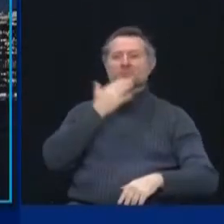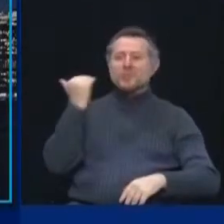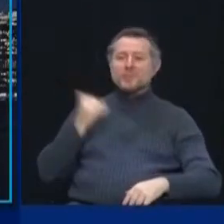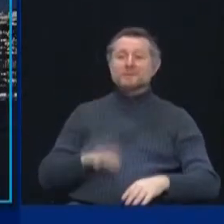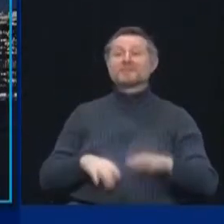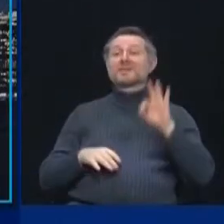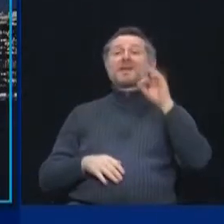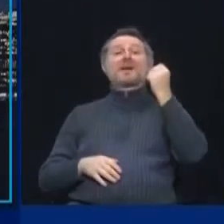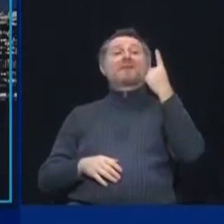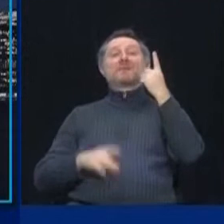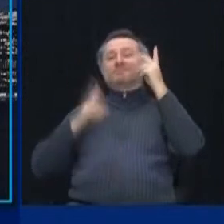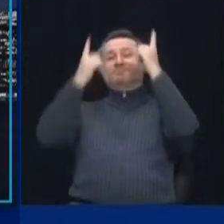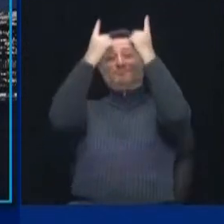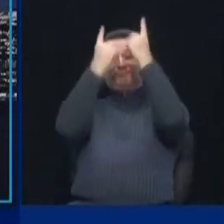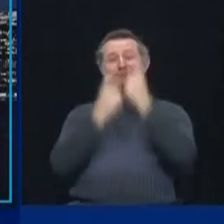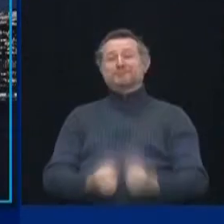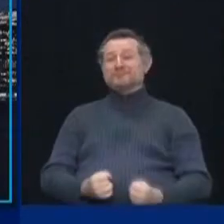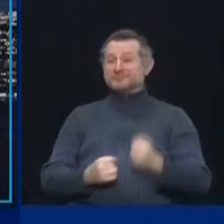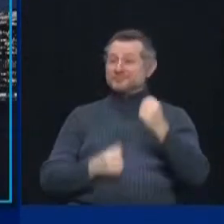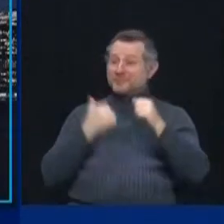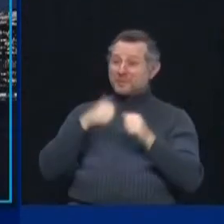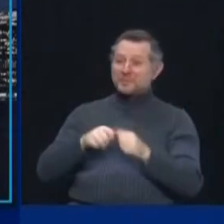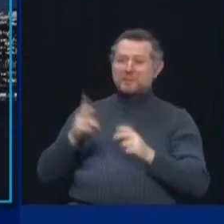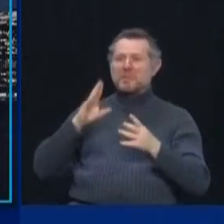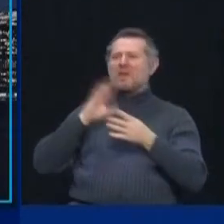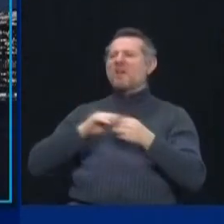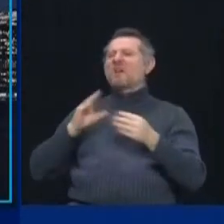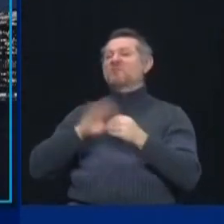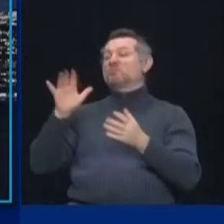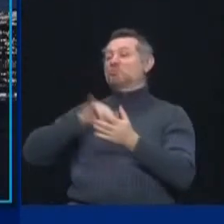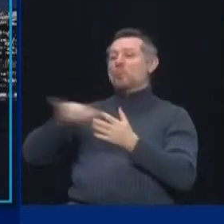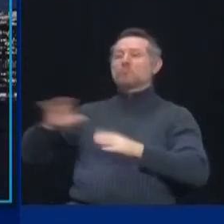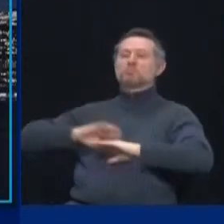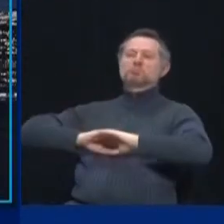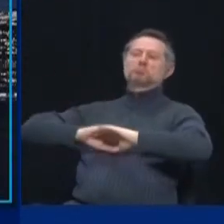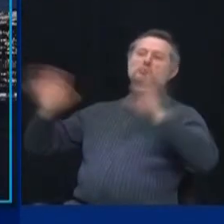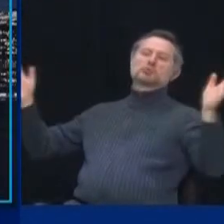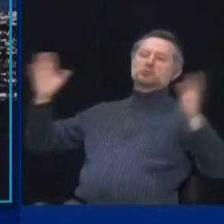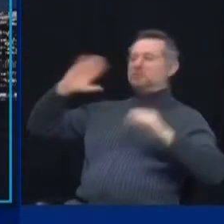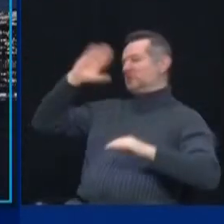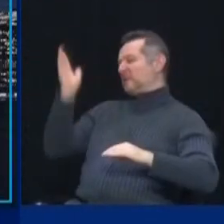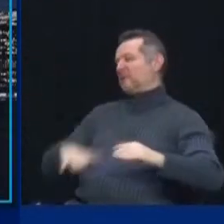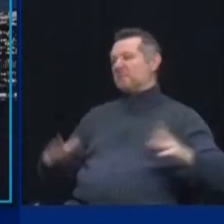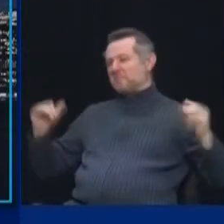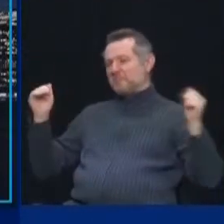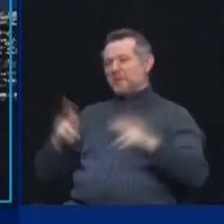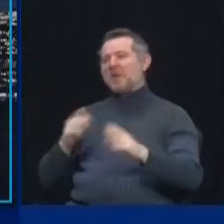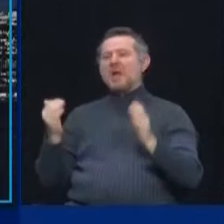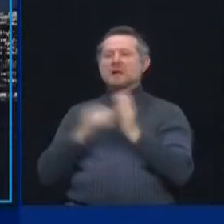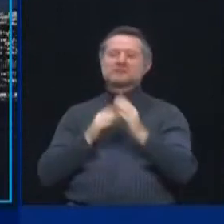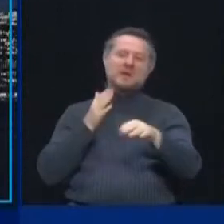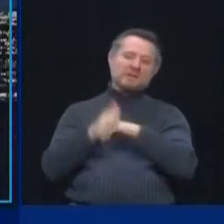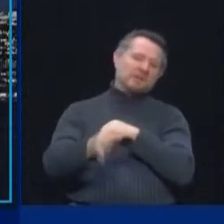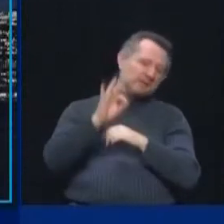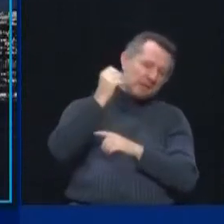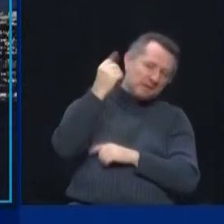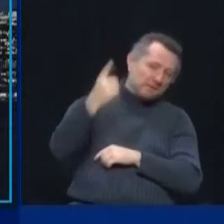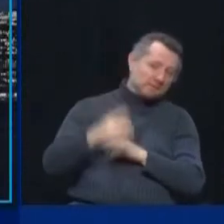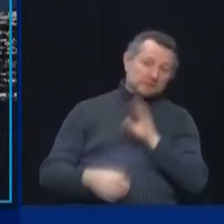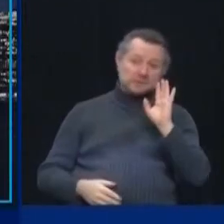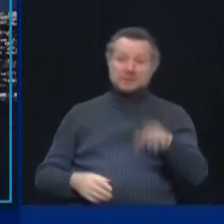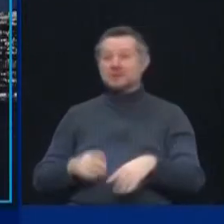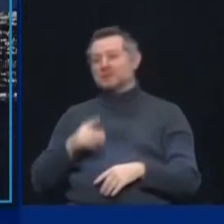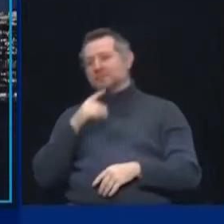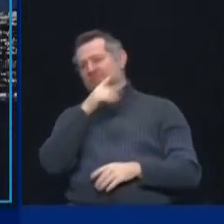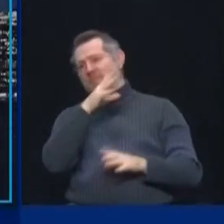Remember the people after 9/11? Oh, New York will never be the same. We're a terrorist target.